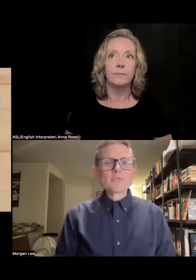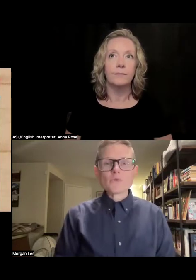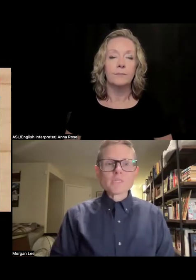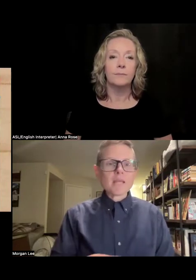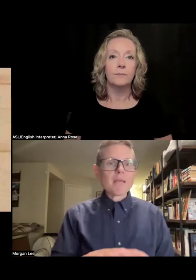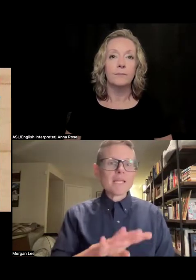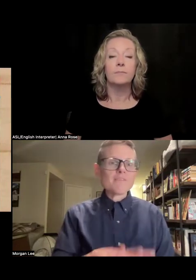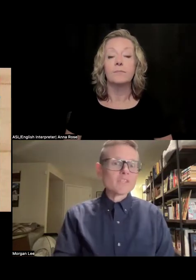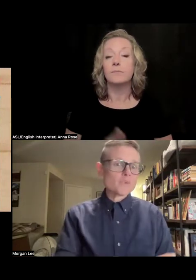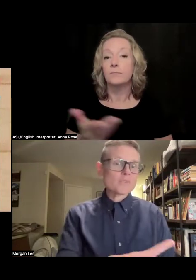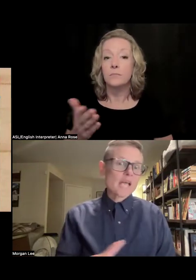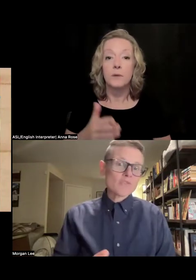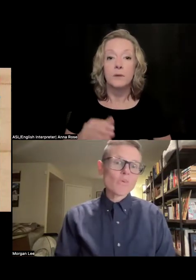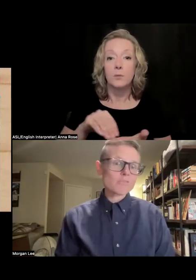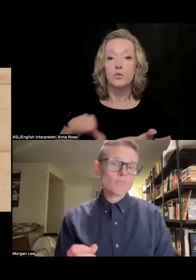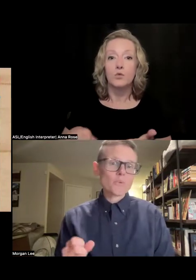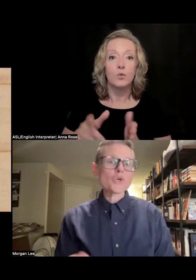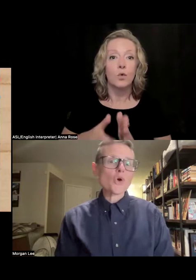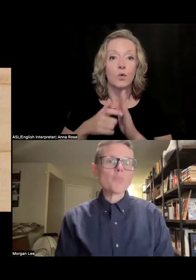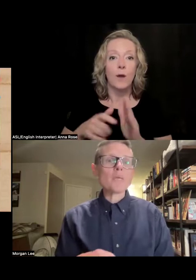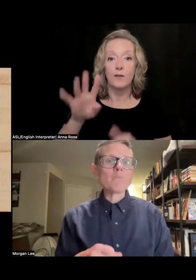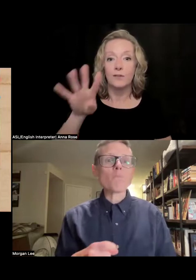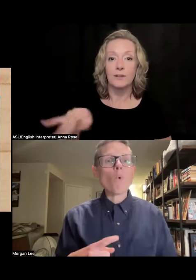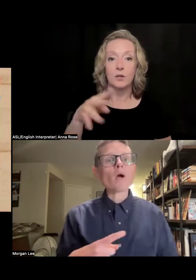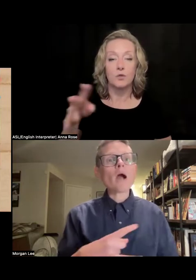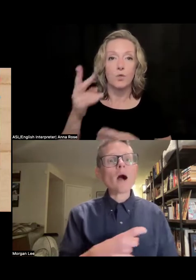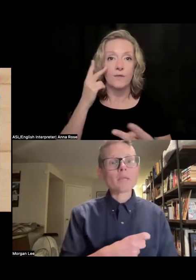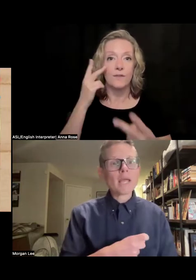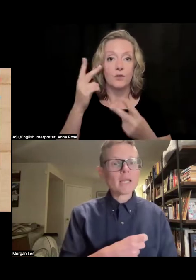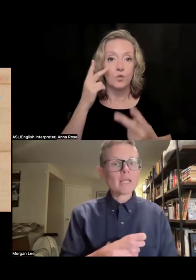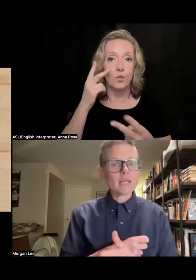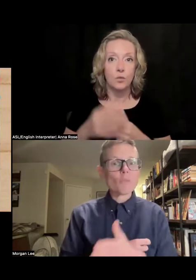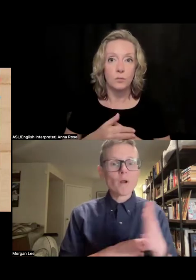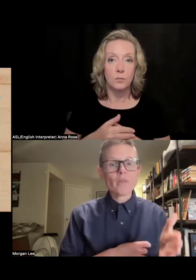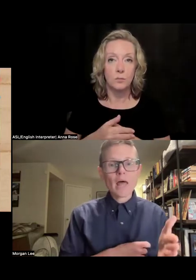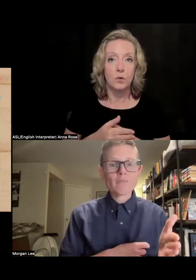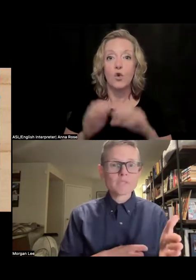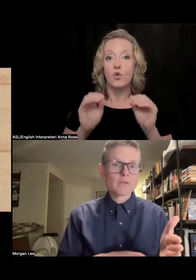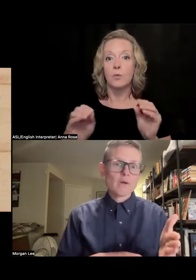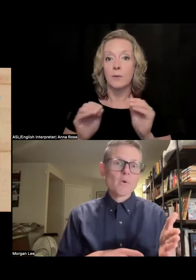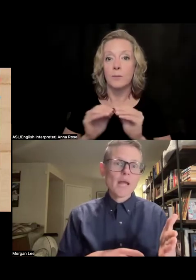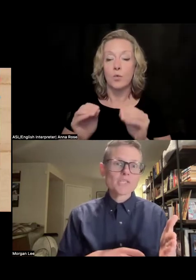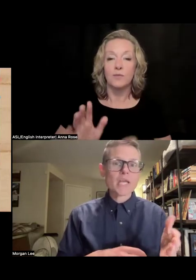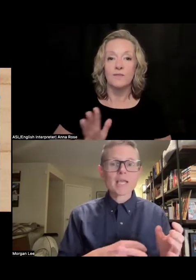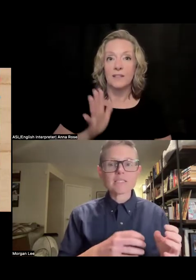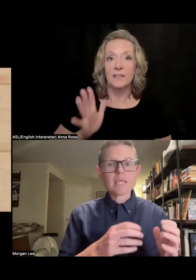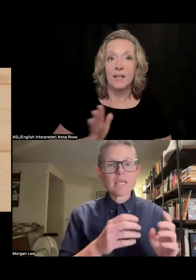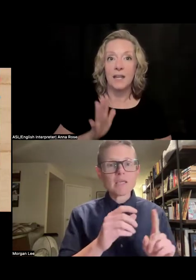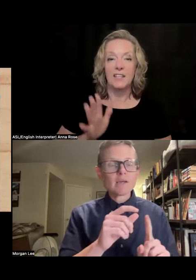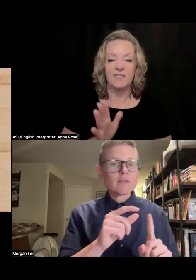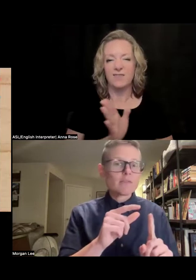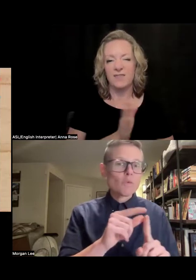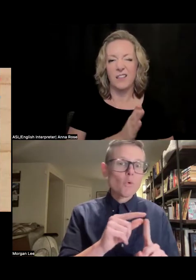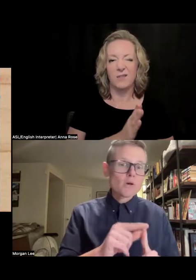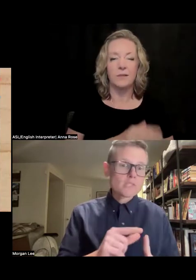For some students, they may need a visual schedule, which could be more complicated, like the one on the left, where it actually has